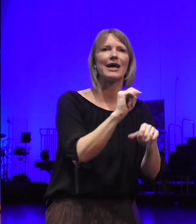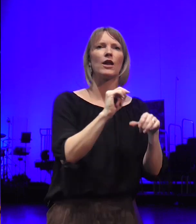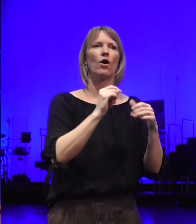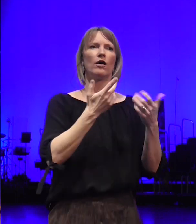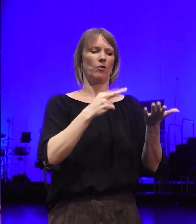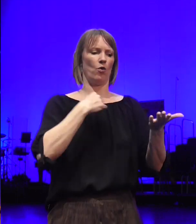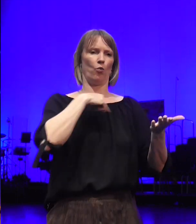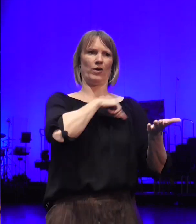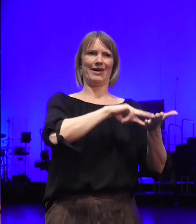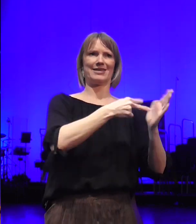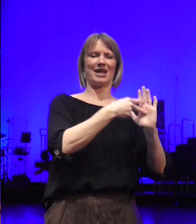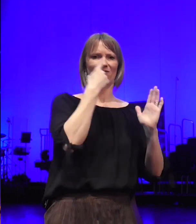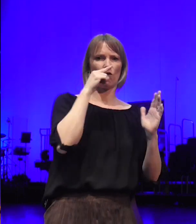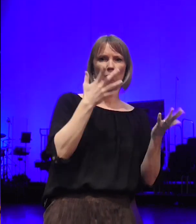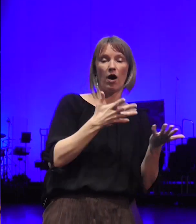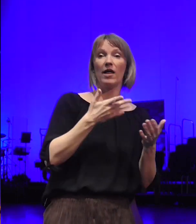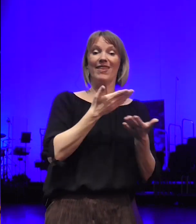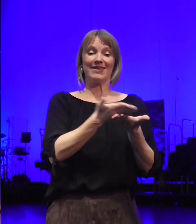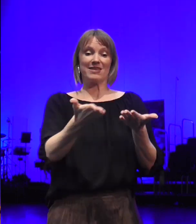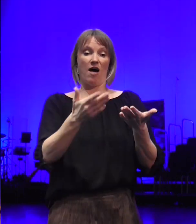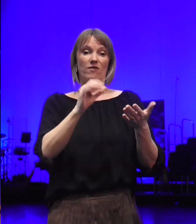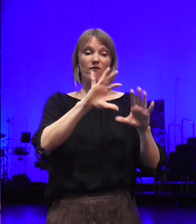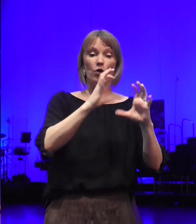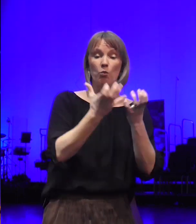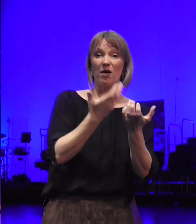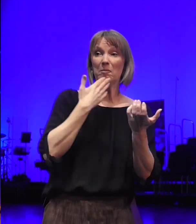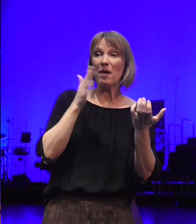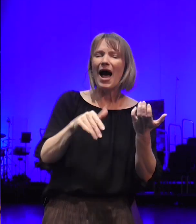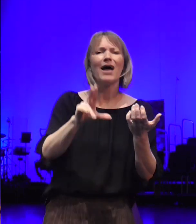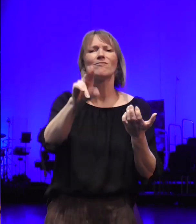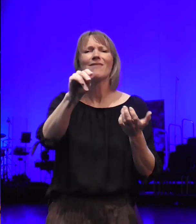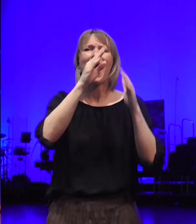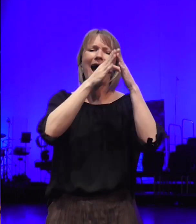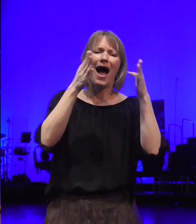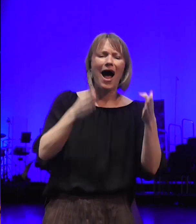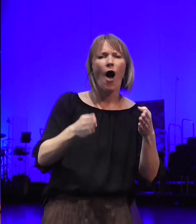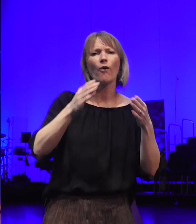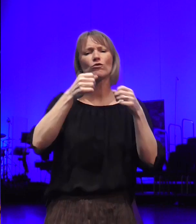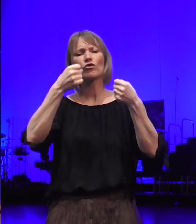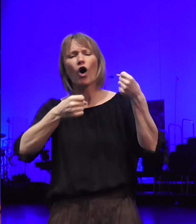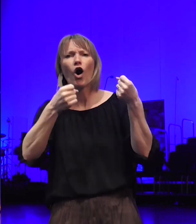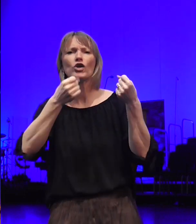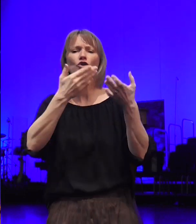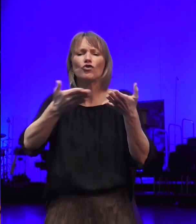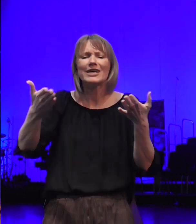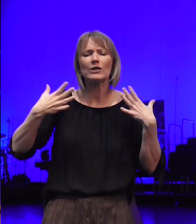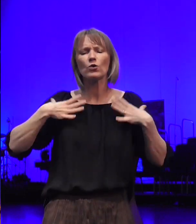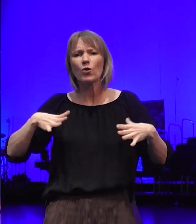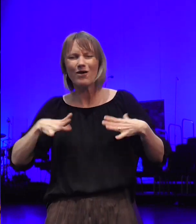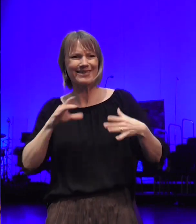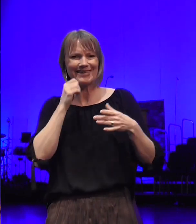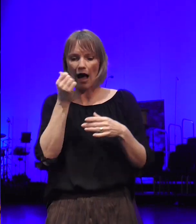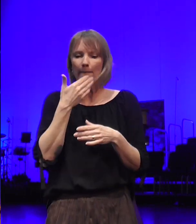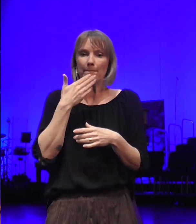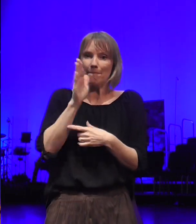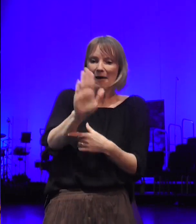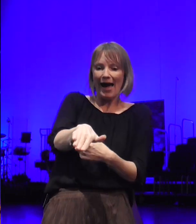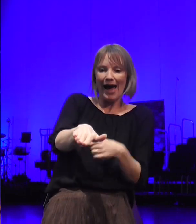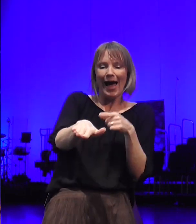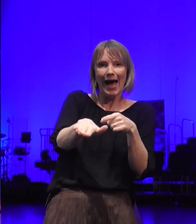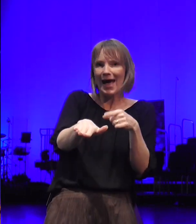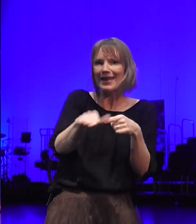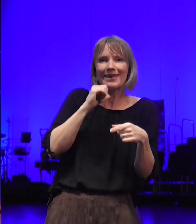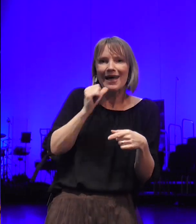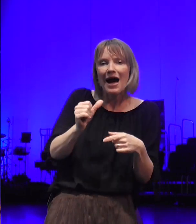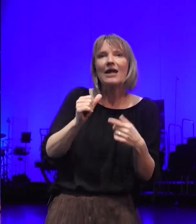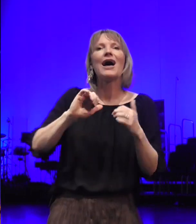that the stuff of the world is bad, the houses and the cars and the trinkets and the clothes. And it's not that it's bad. It's how